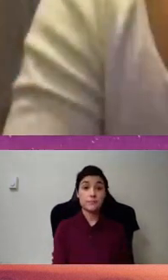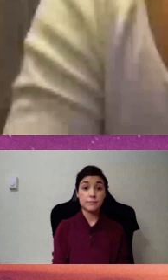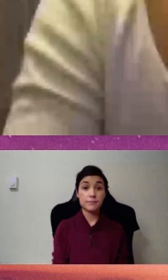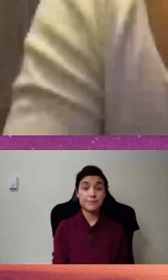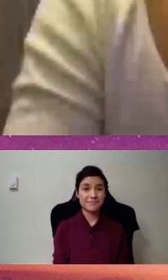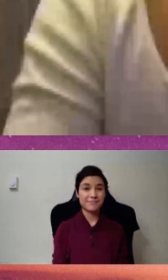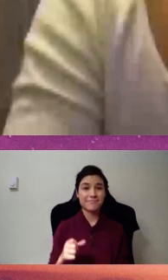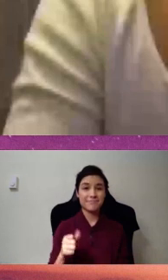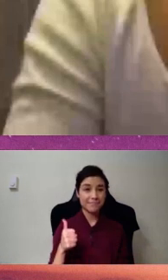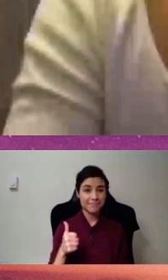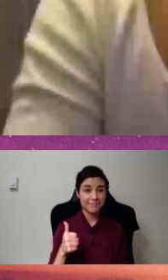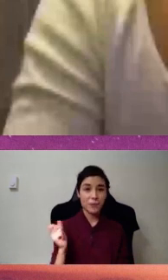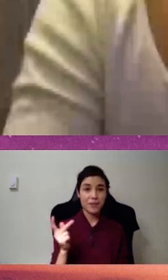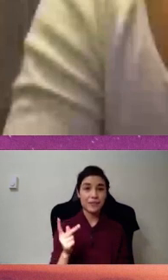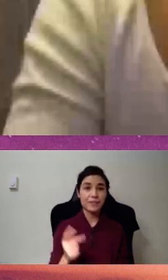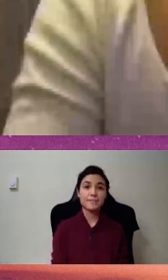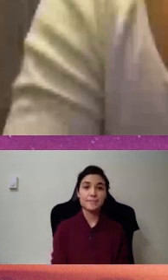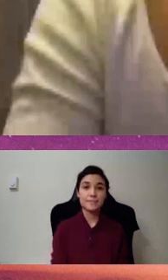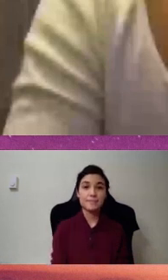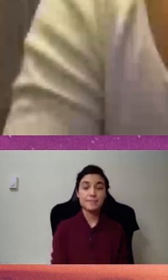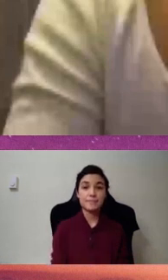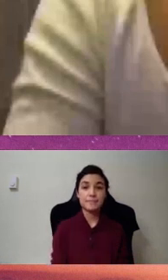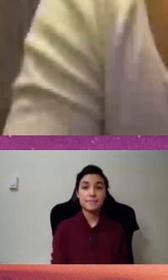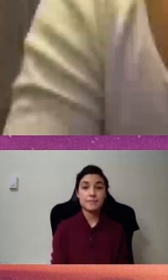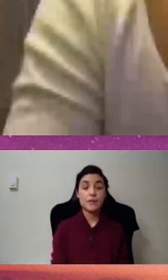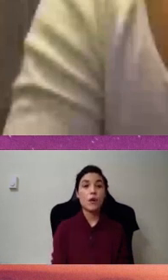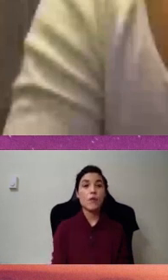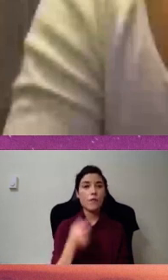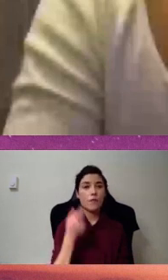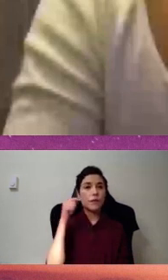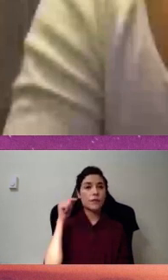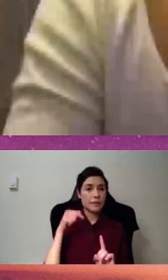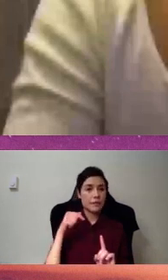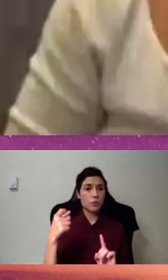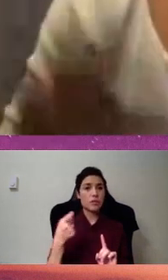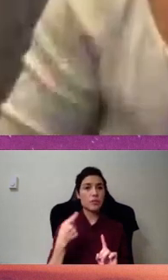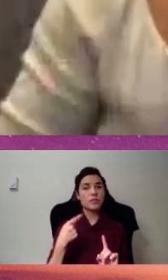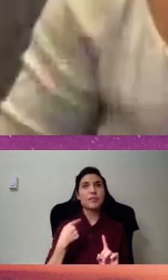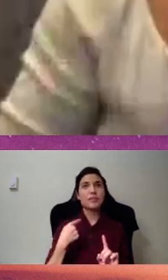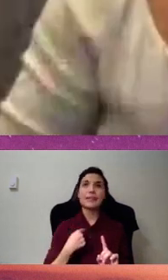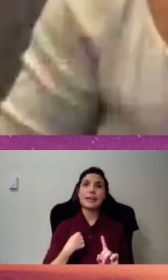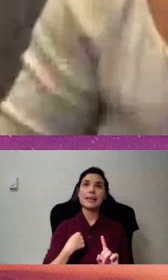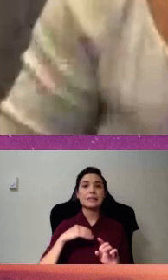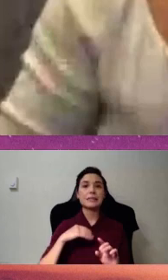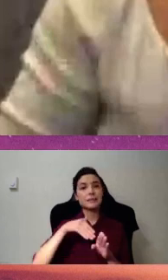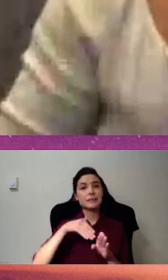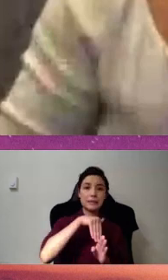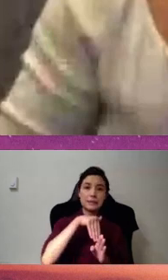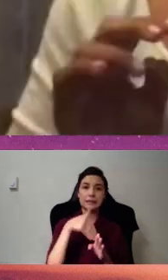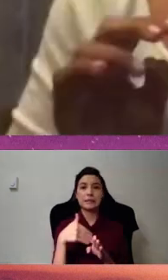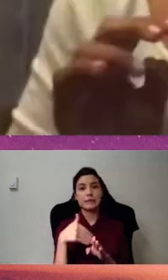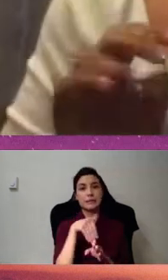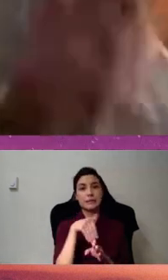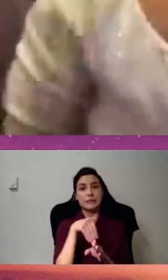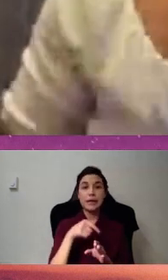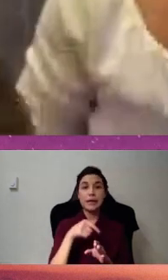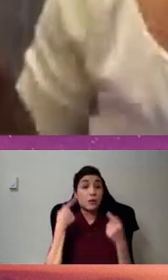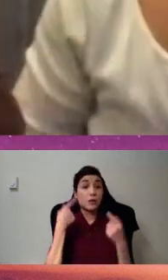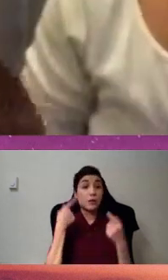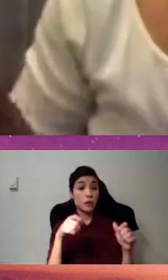Okay, so with this question, I'm a little bit torn on it. I definitely agree with what Ganesha and Ara was saying, in